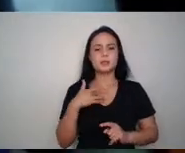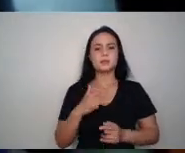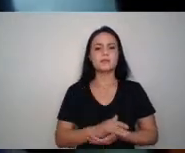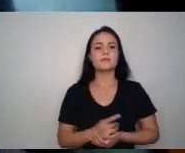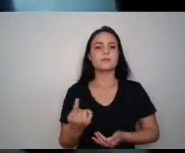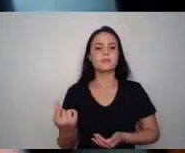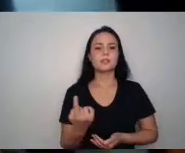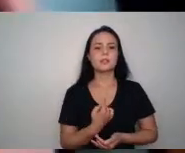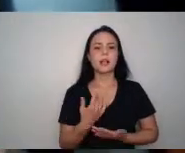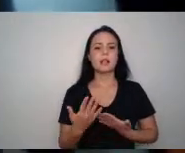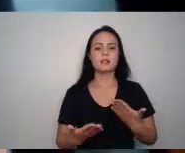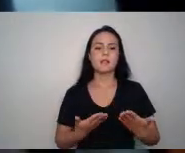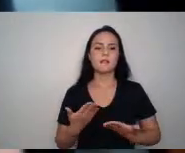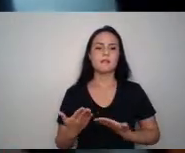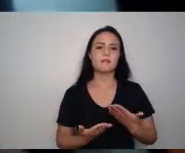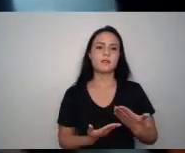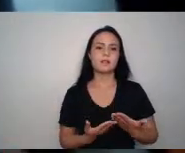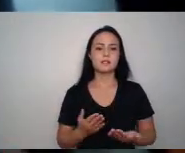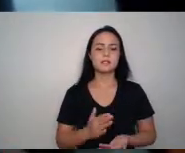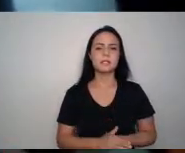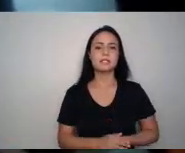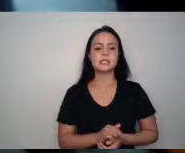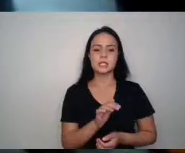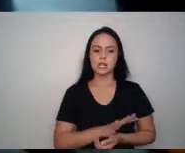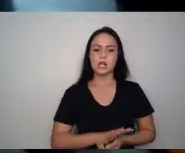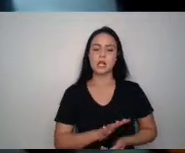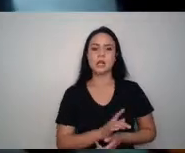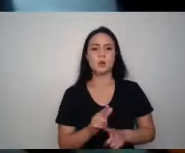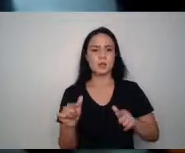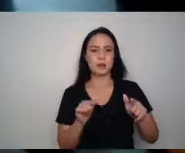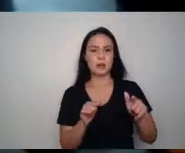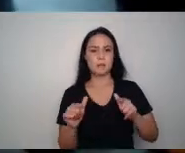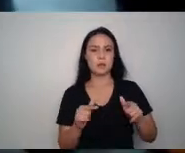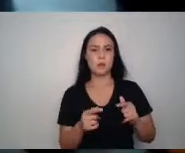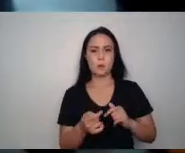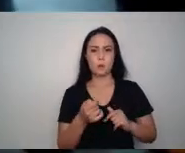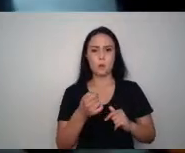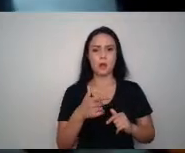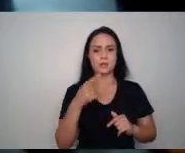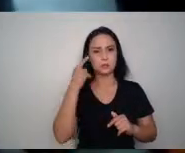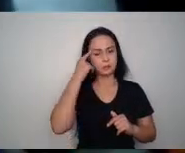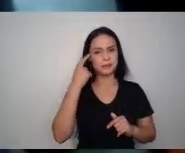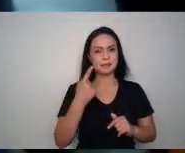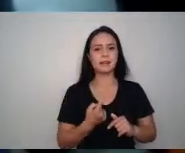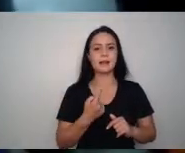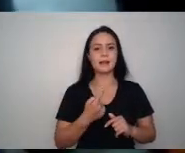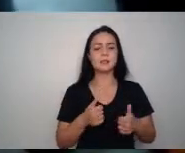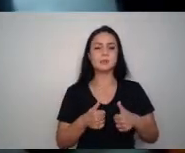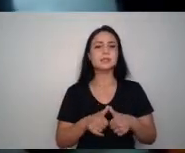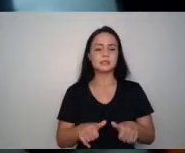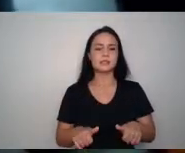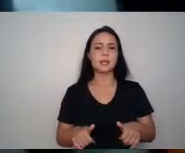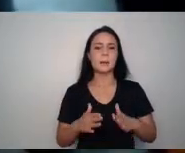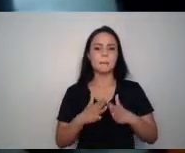for security of workers, the healthcare of workers. And through the fragmentation of the workers, they